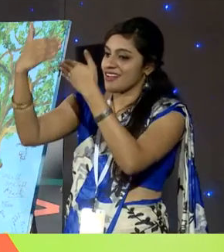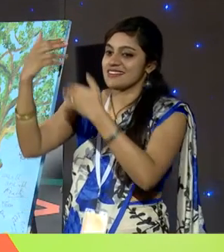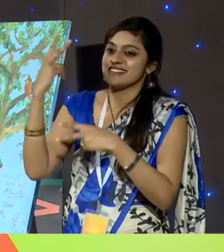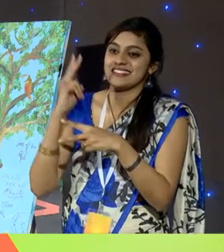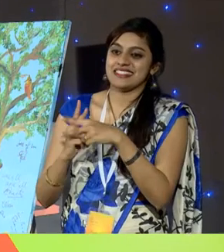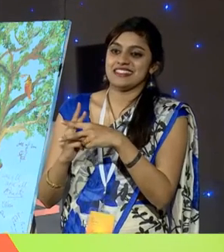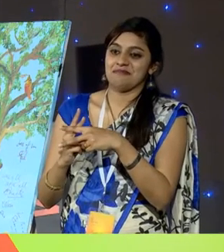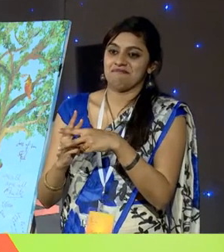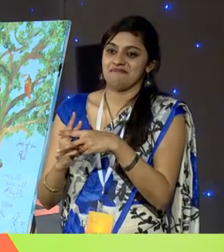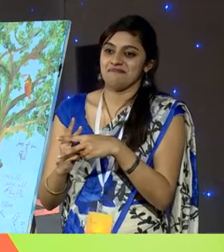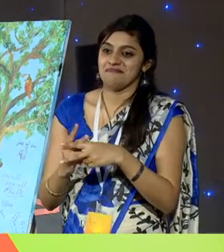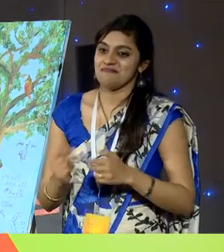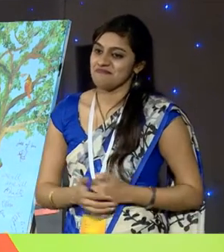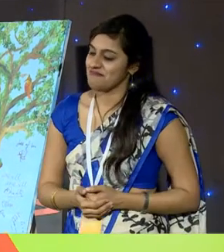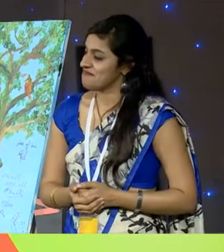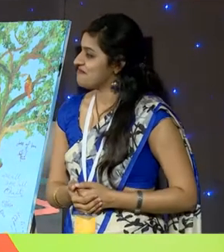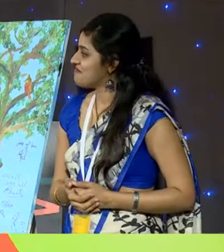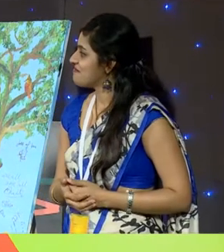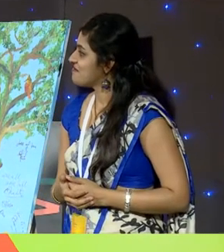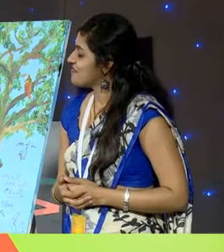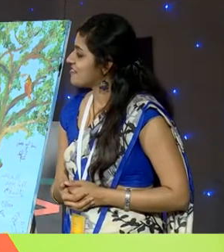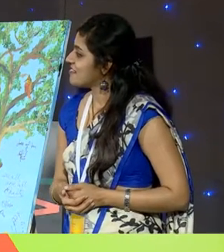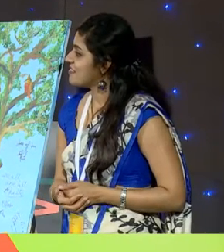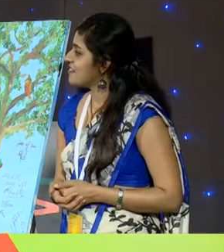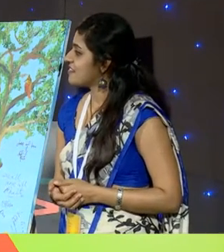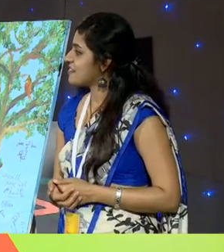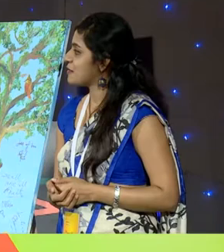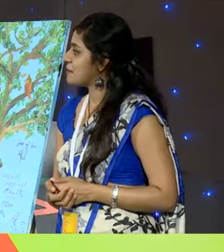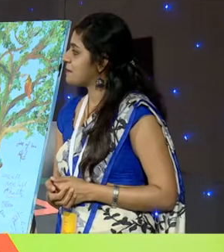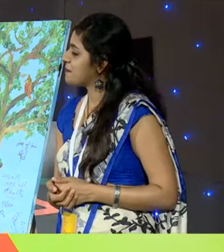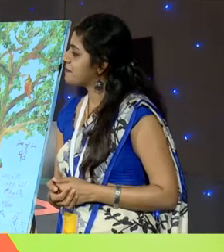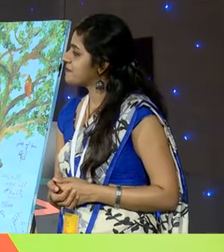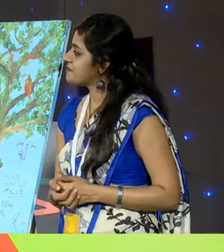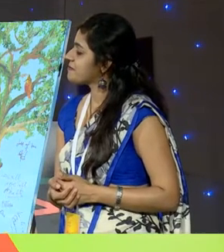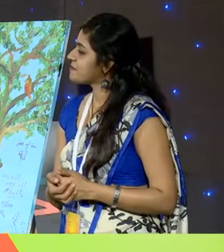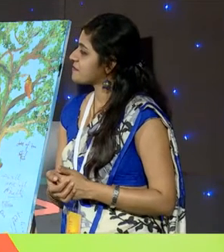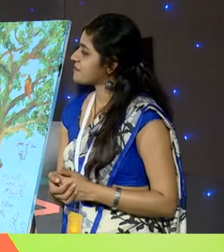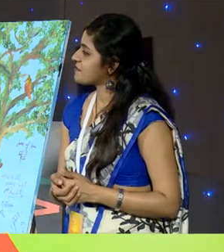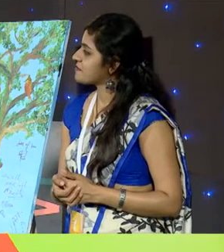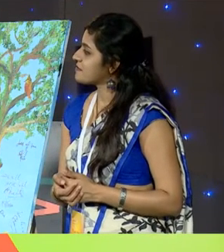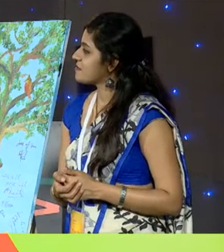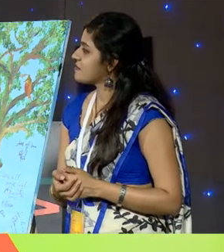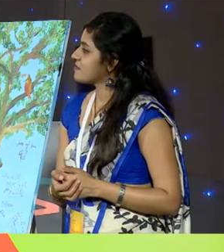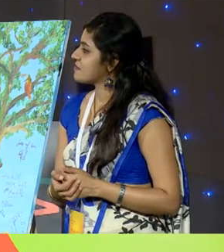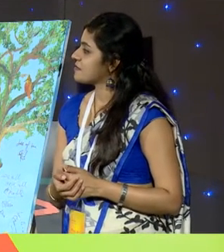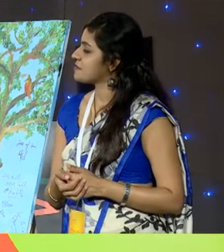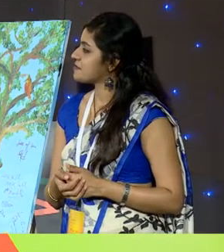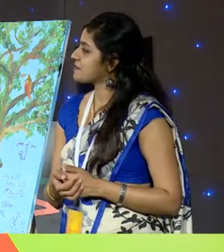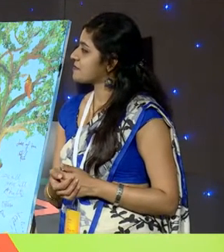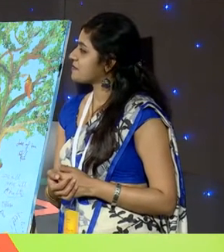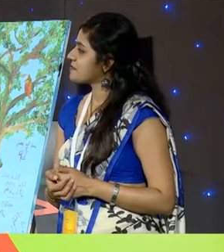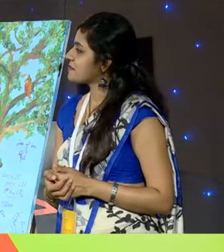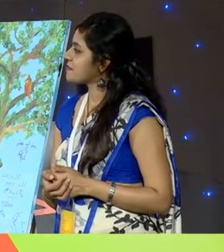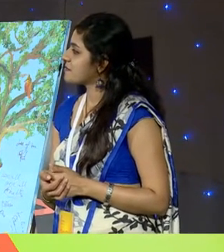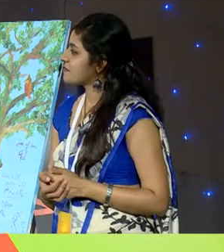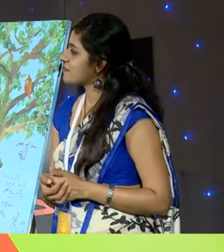our perspective of life only takes at one particular angle of life, one particular profile of life. It